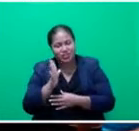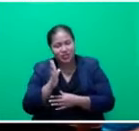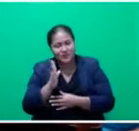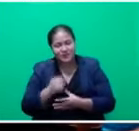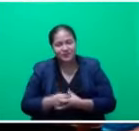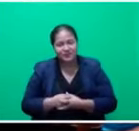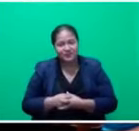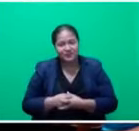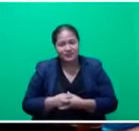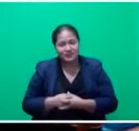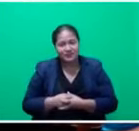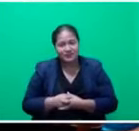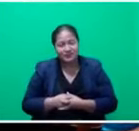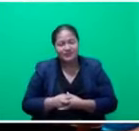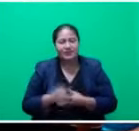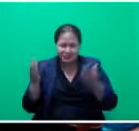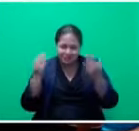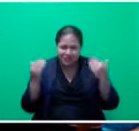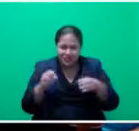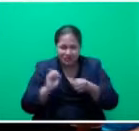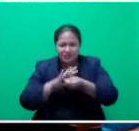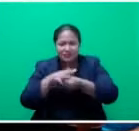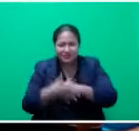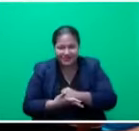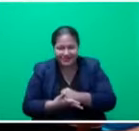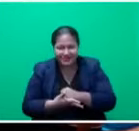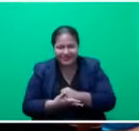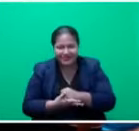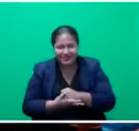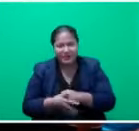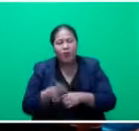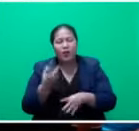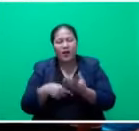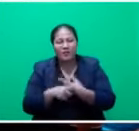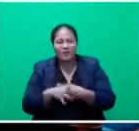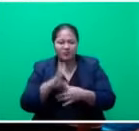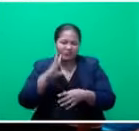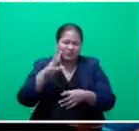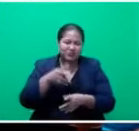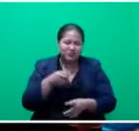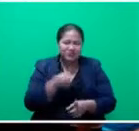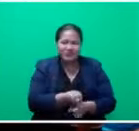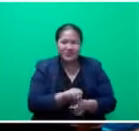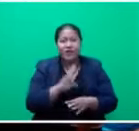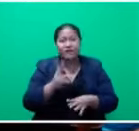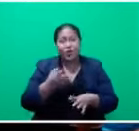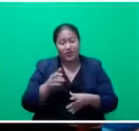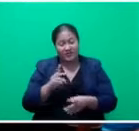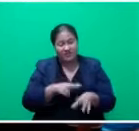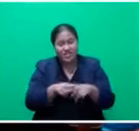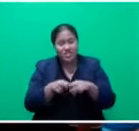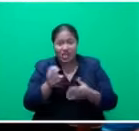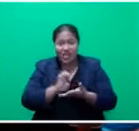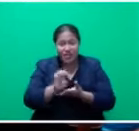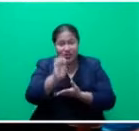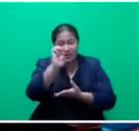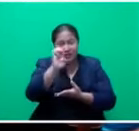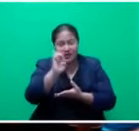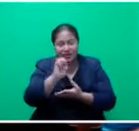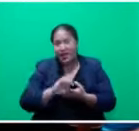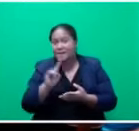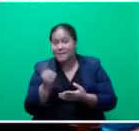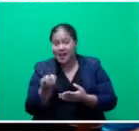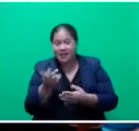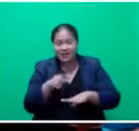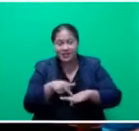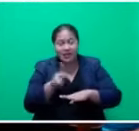Speaker, COVID-19 was blamed for all Fiji's economic problems. After all, it is the government that writes the speech, and we